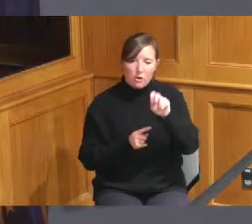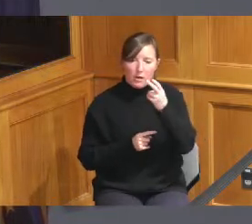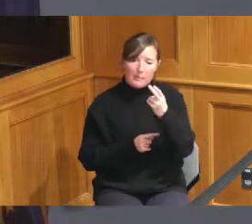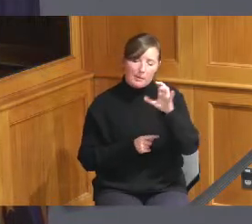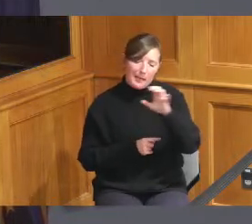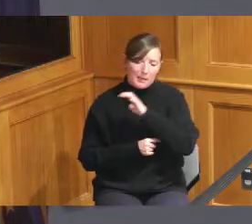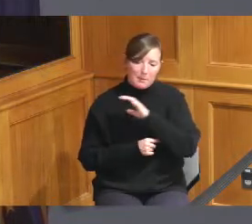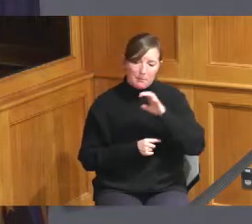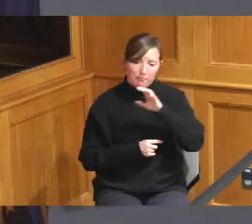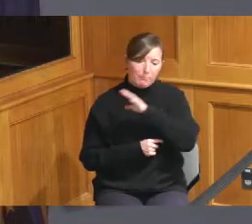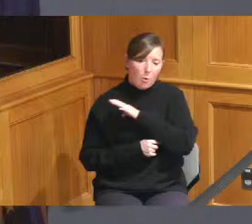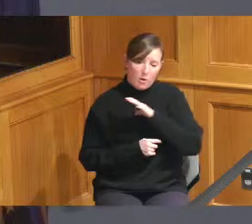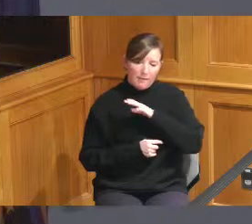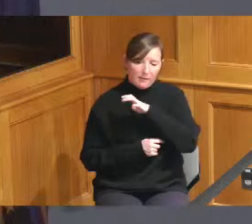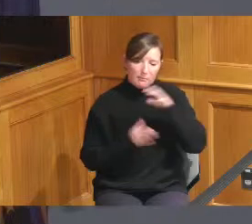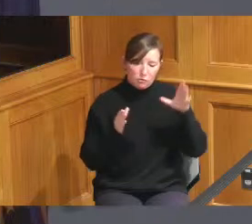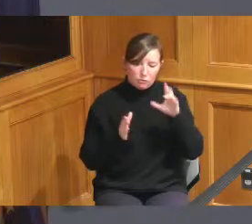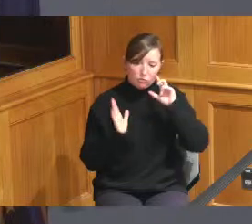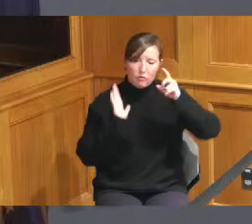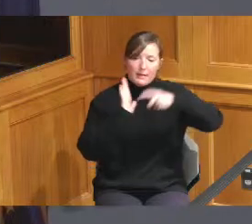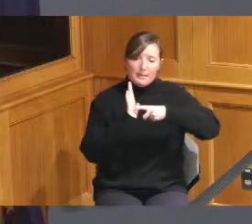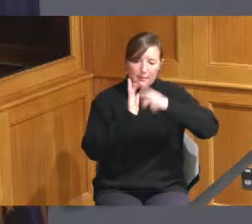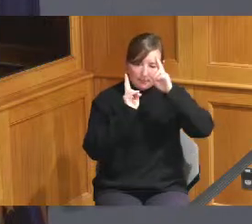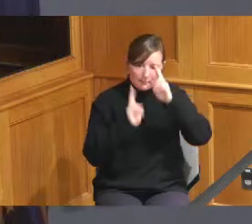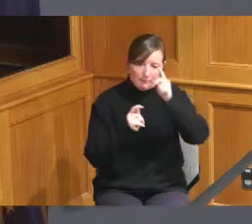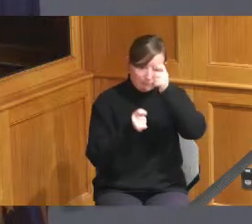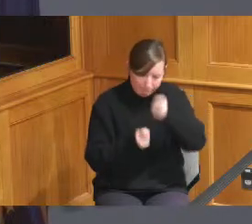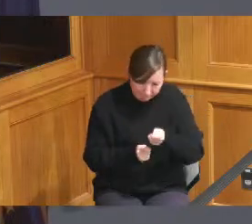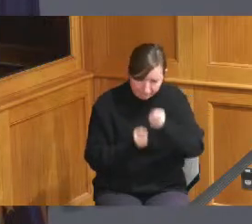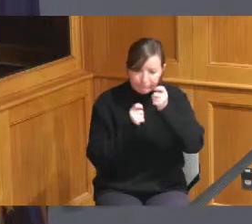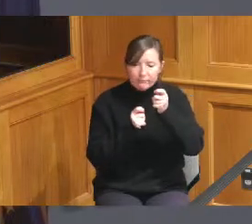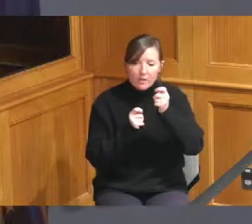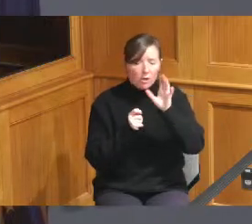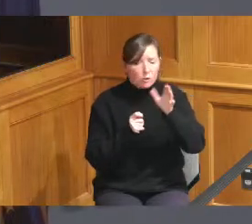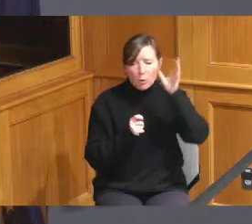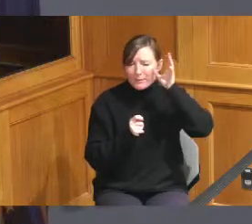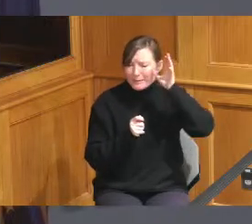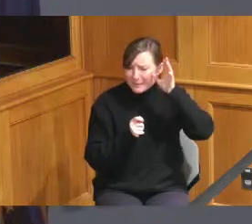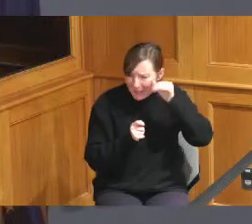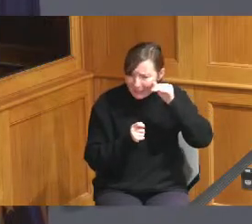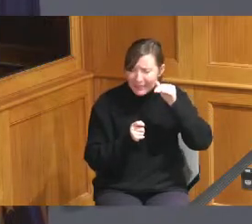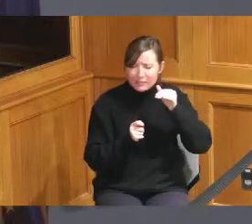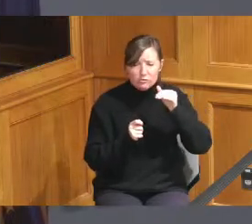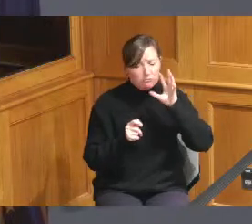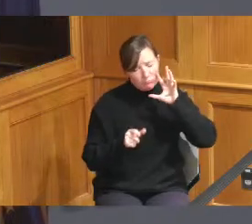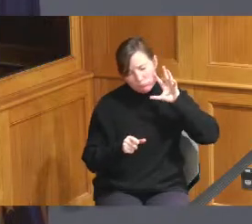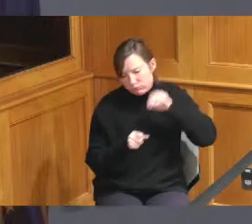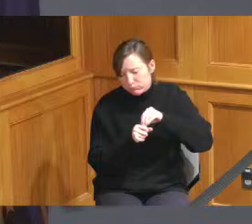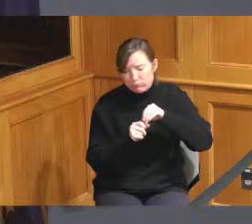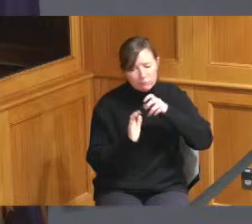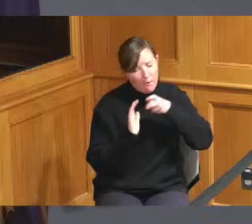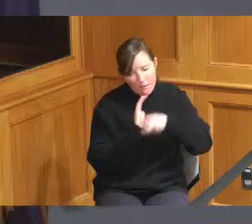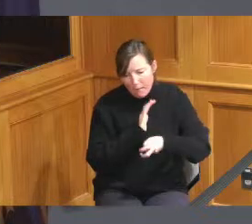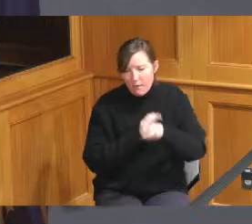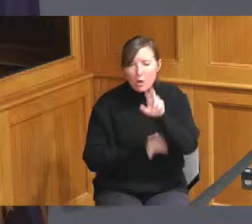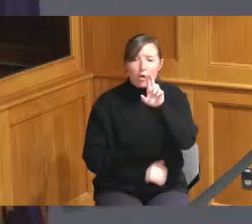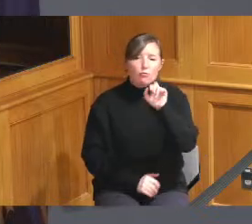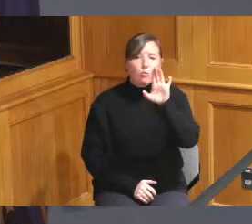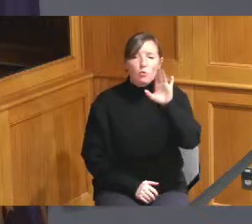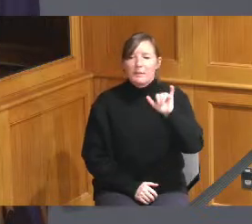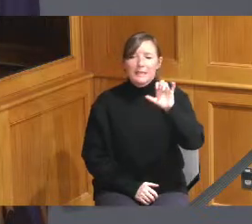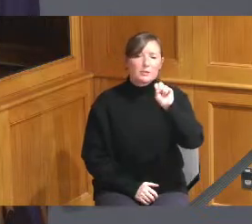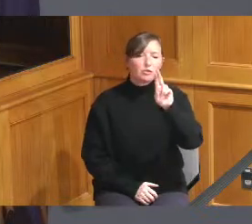of Commissioners recognizes the dedication and commitment of Mrs. Ruby Shuttlesworth